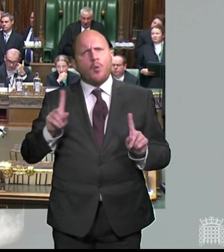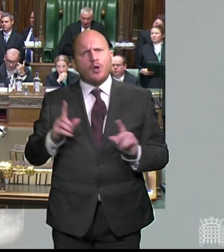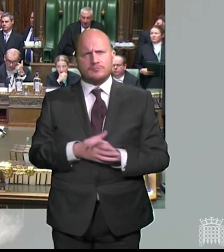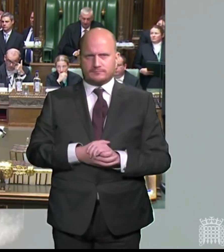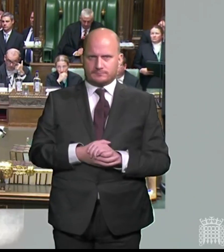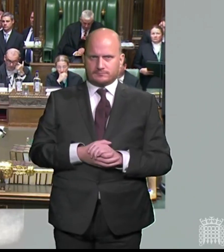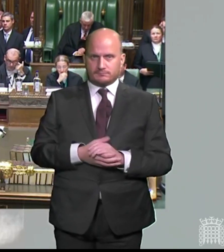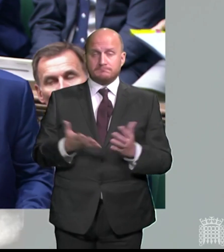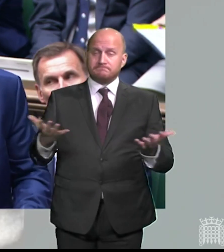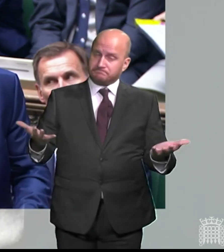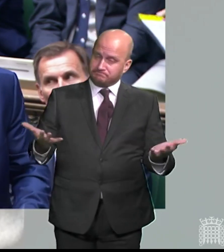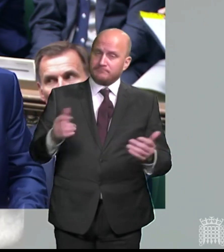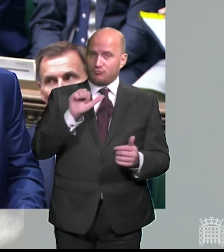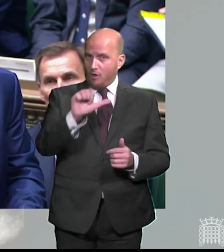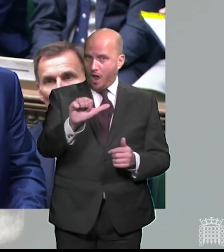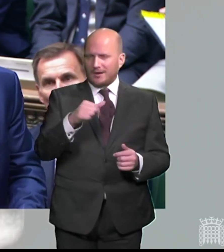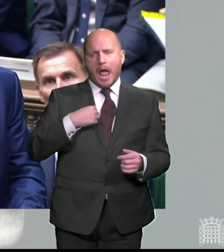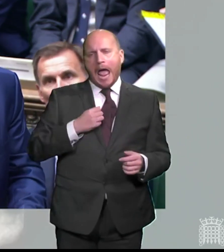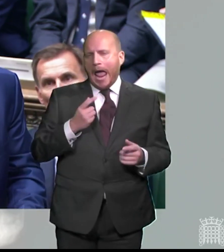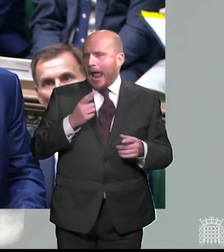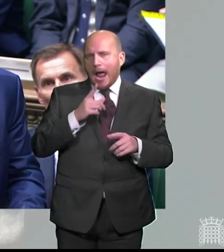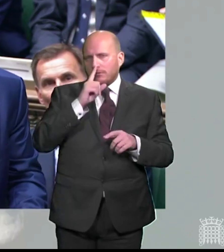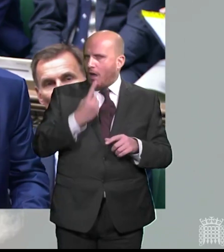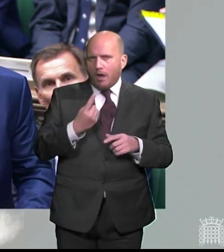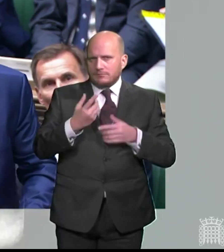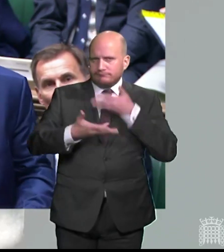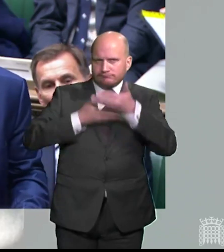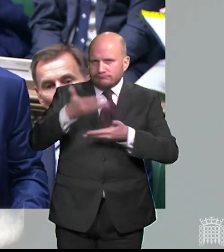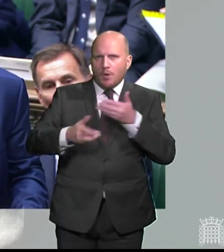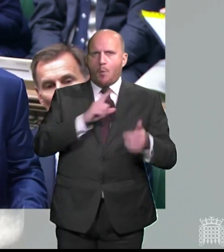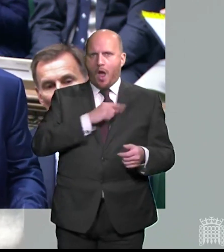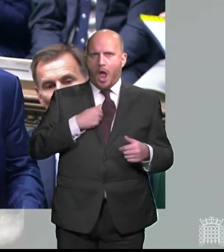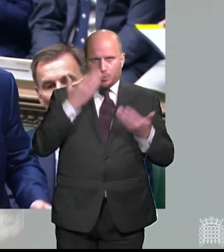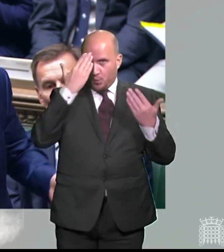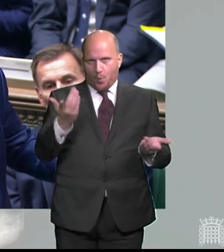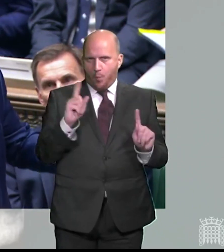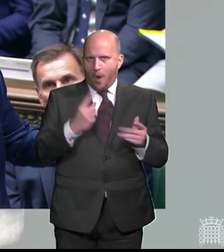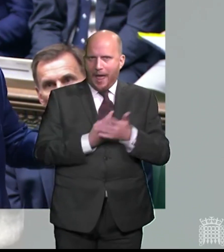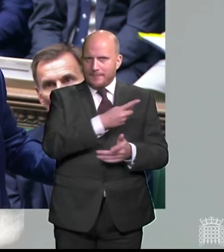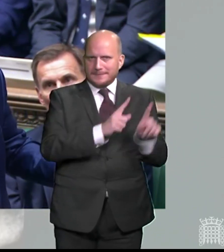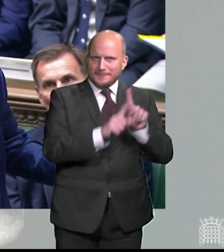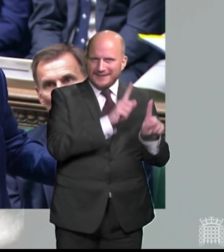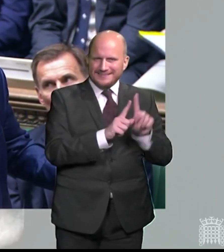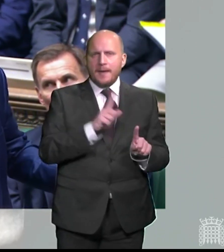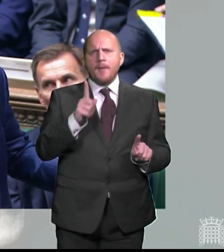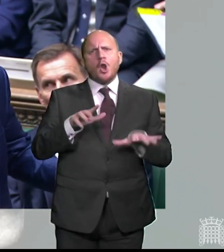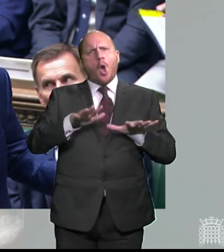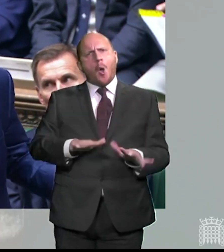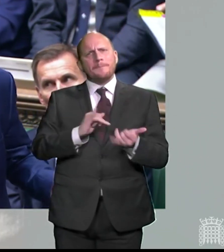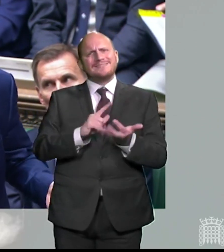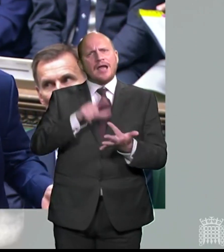And can I associate myself and my colleagues with the remarks made about the immense contribution of our Sikh communities?